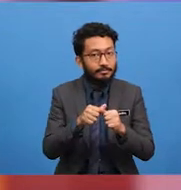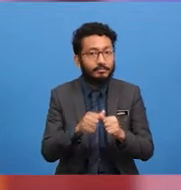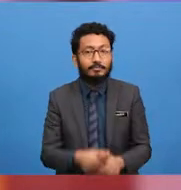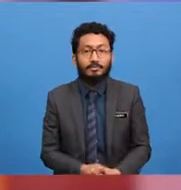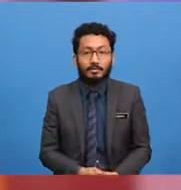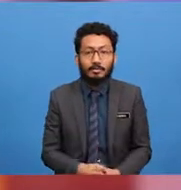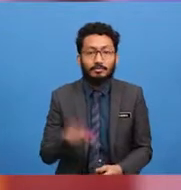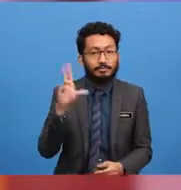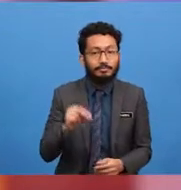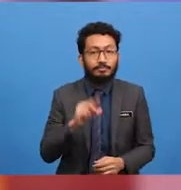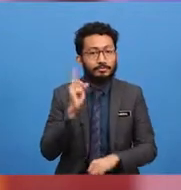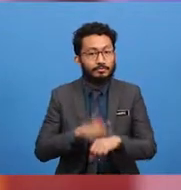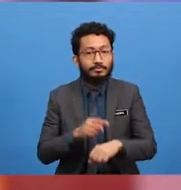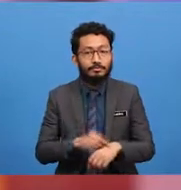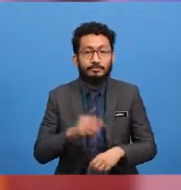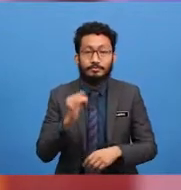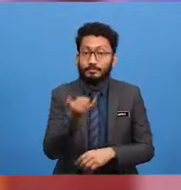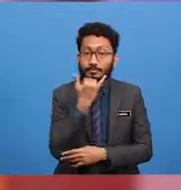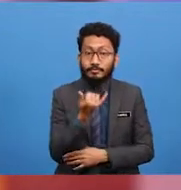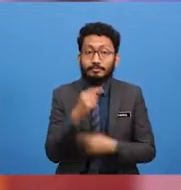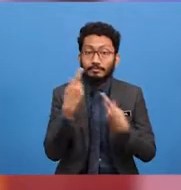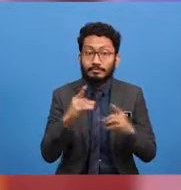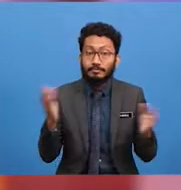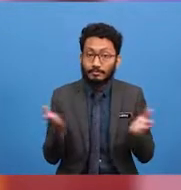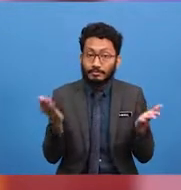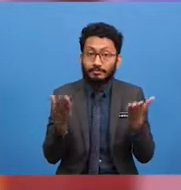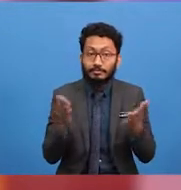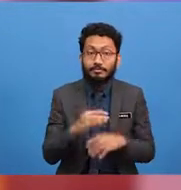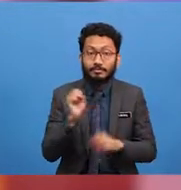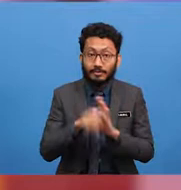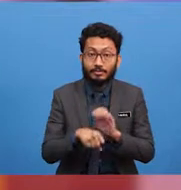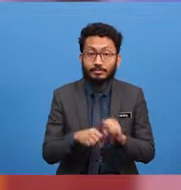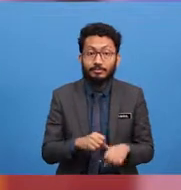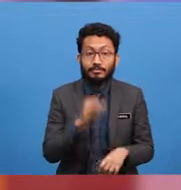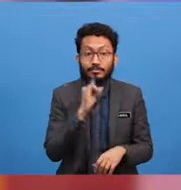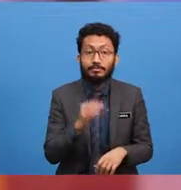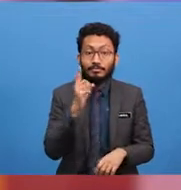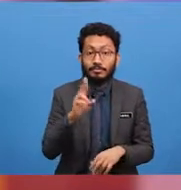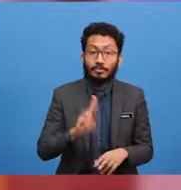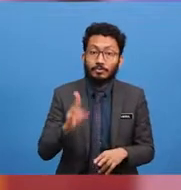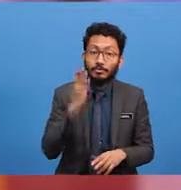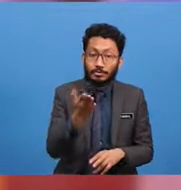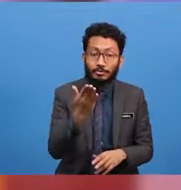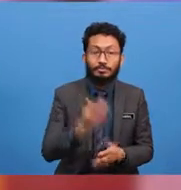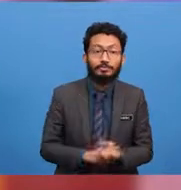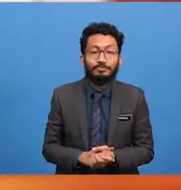no right or wrong answer here. So, it's up to you.